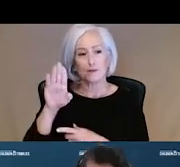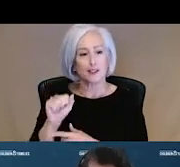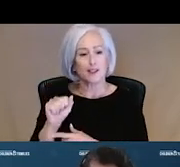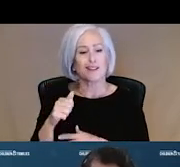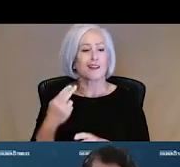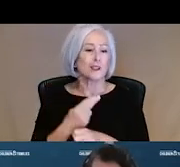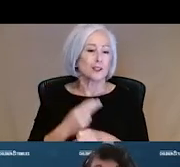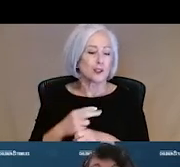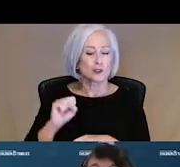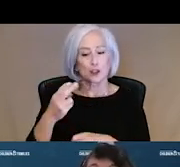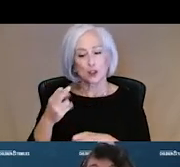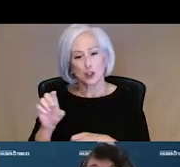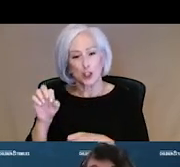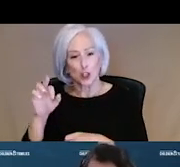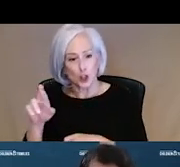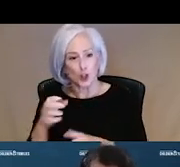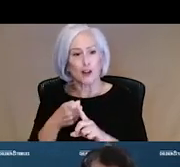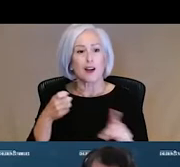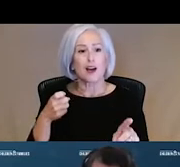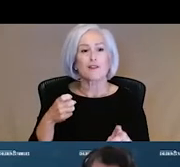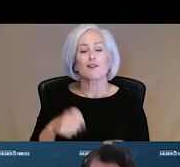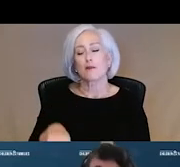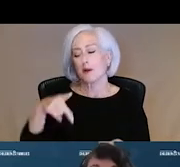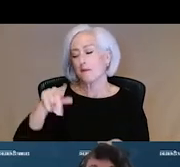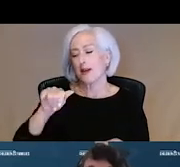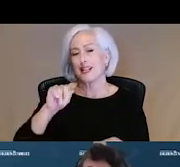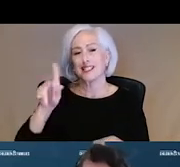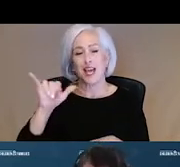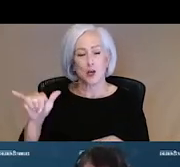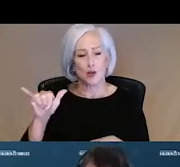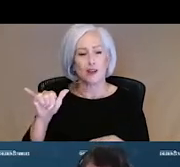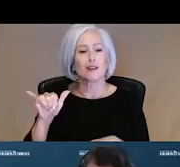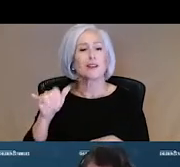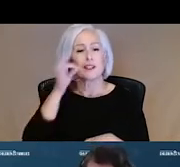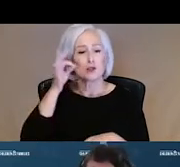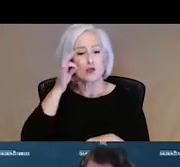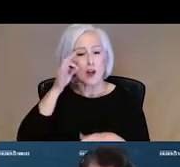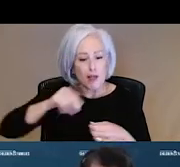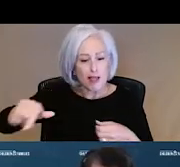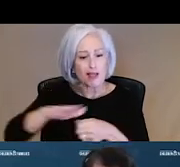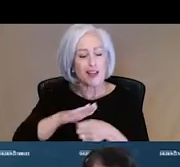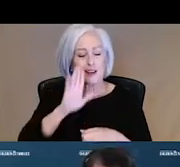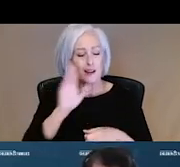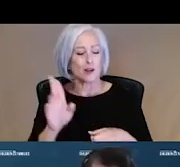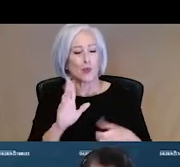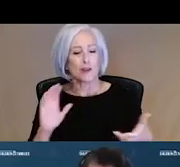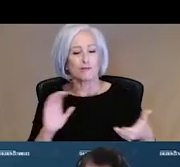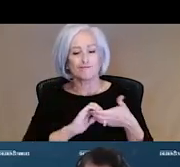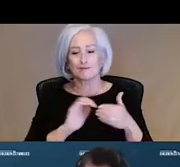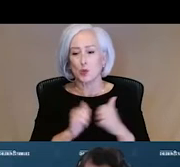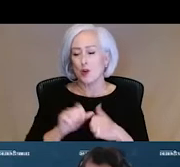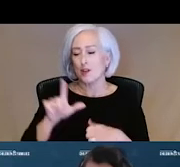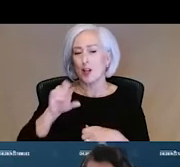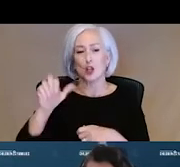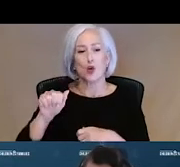Spring, Maryland on the Piscataway tribal land. I'll be delivering the training today with my colleague, Laura Kovach, along